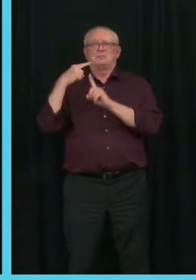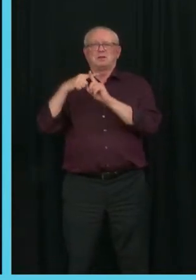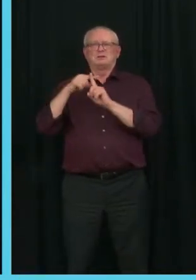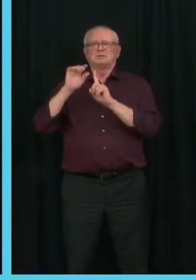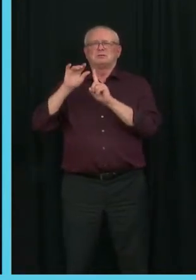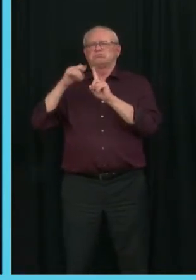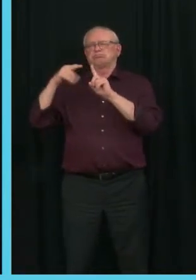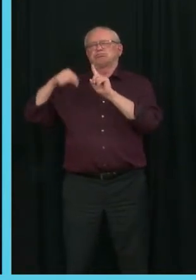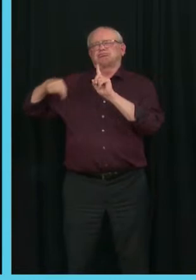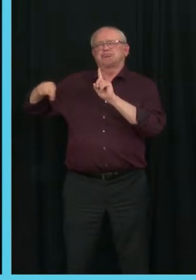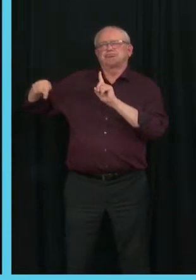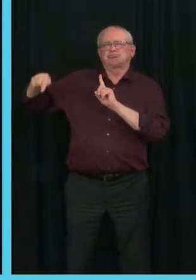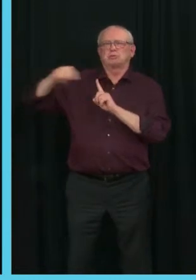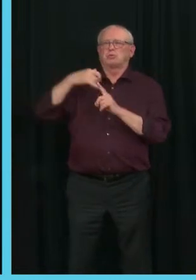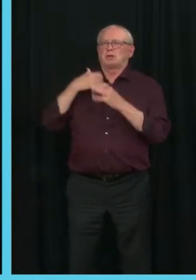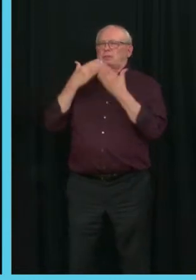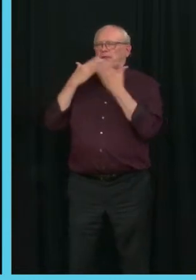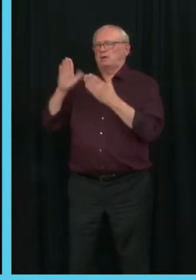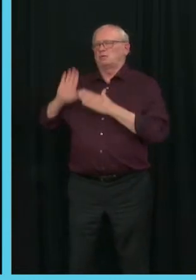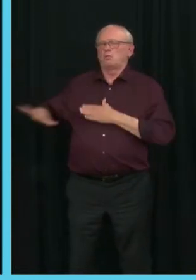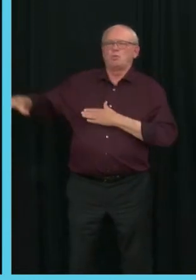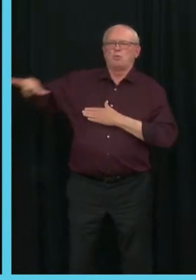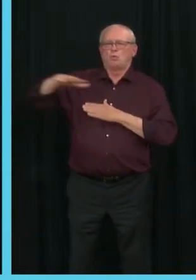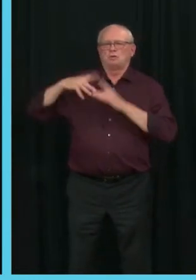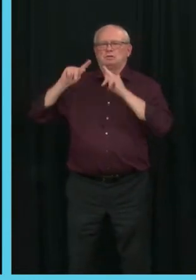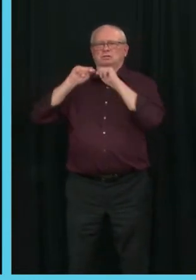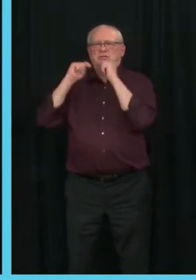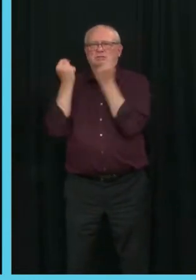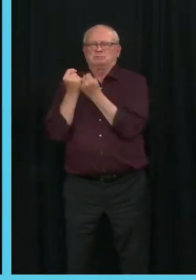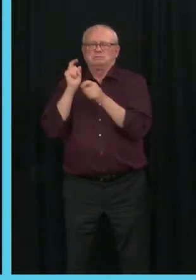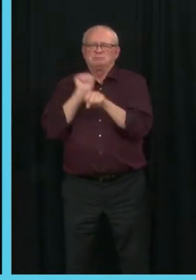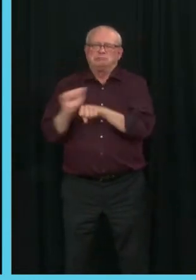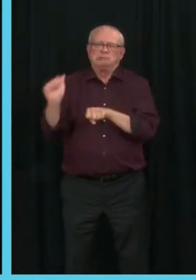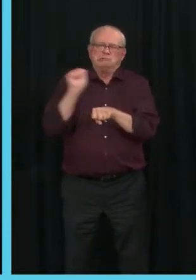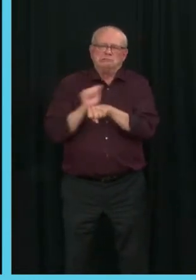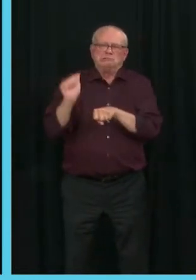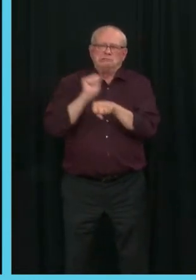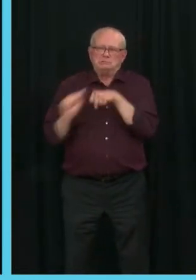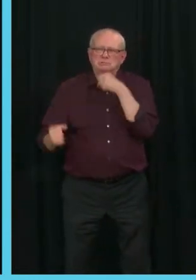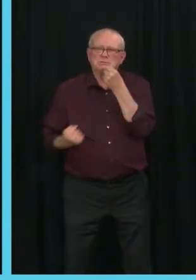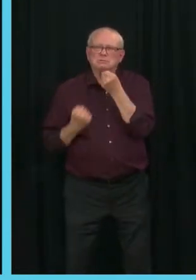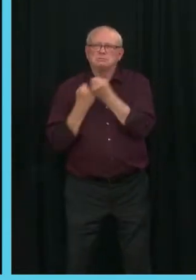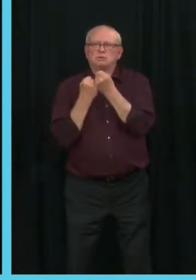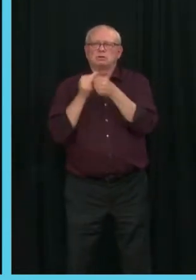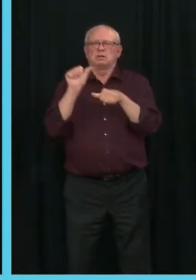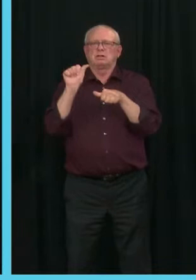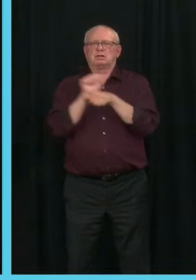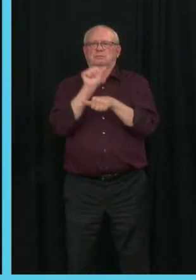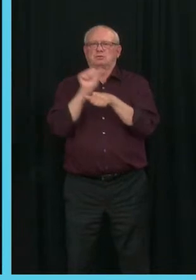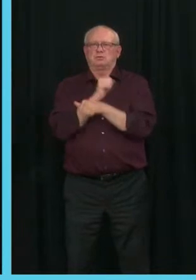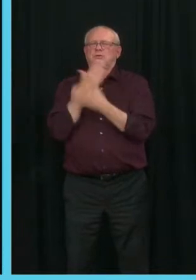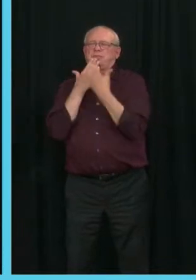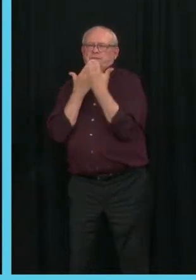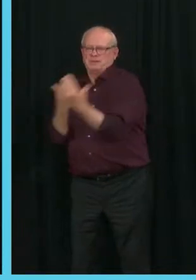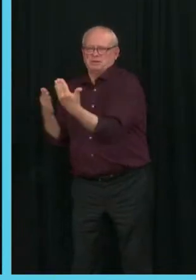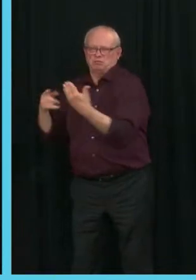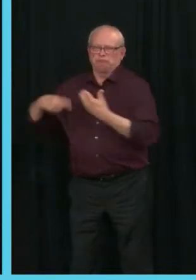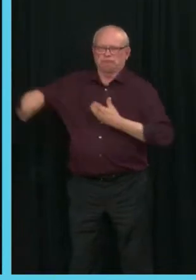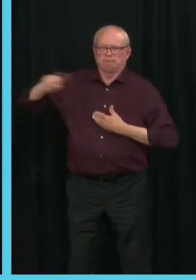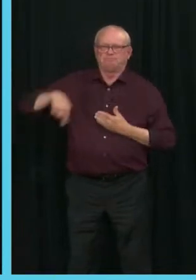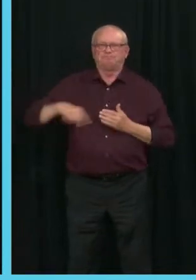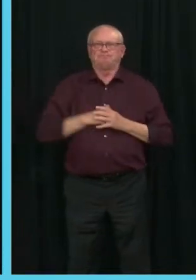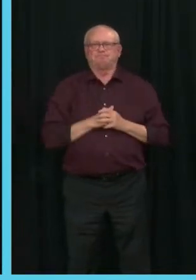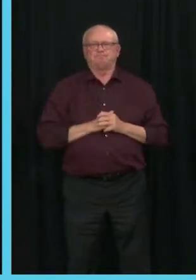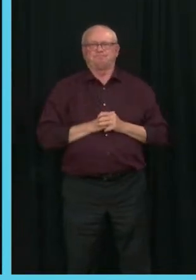that you have done and are doing to support the public health response. So thank you. Please let them know. Thanks, Minister Shandro. We'll now move over to our